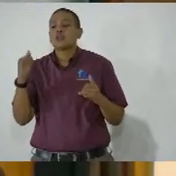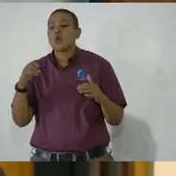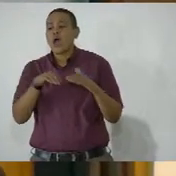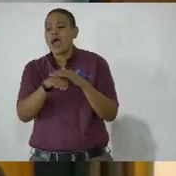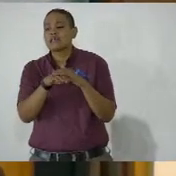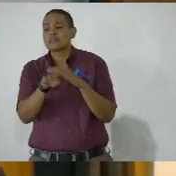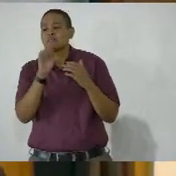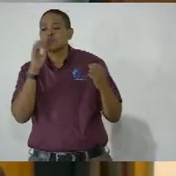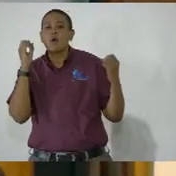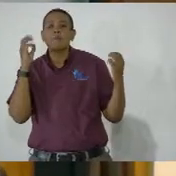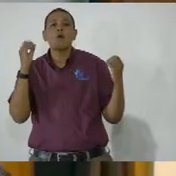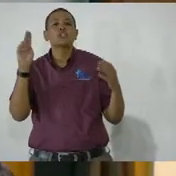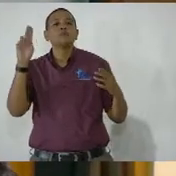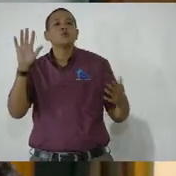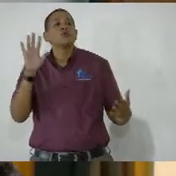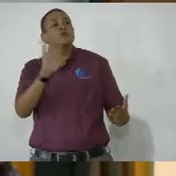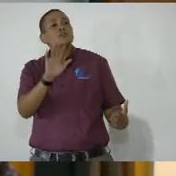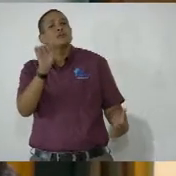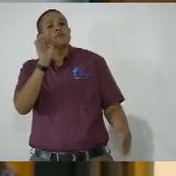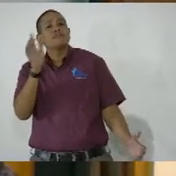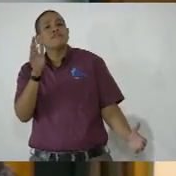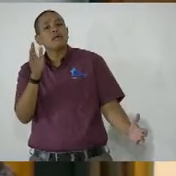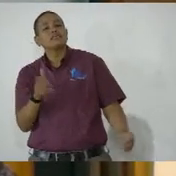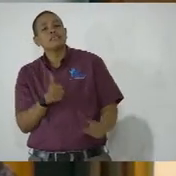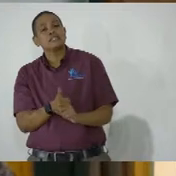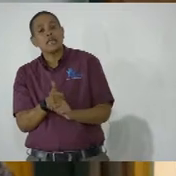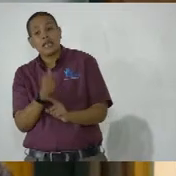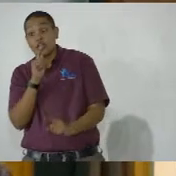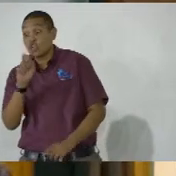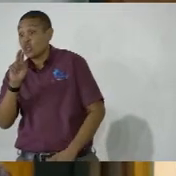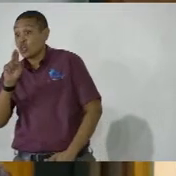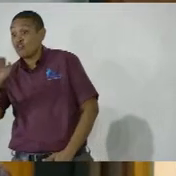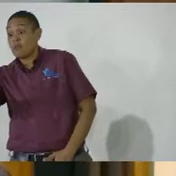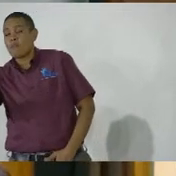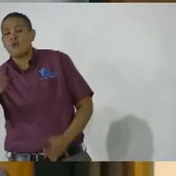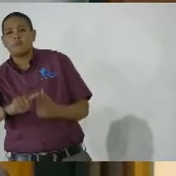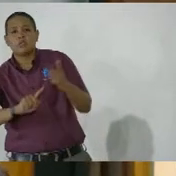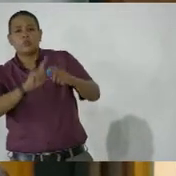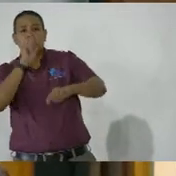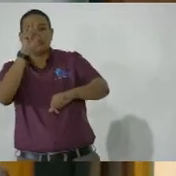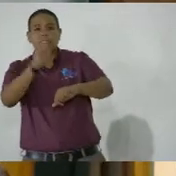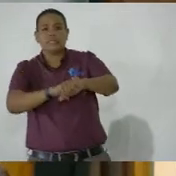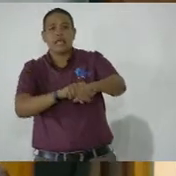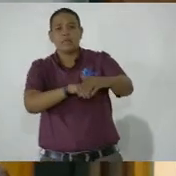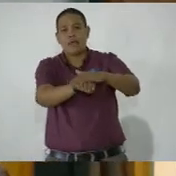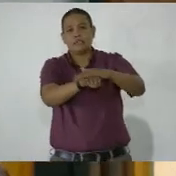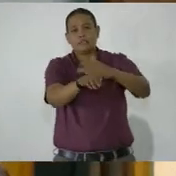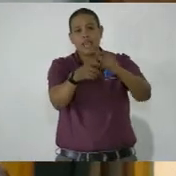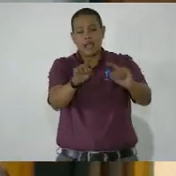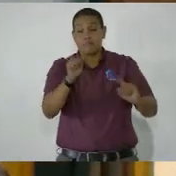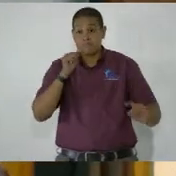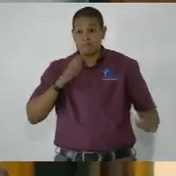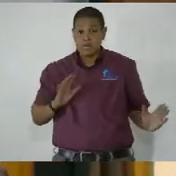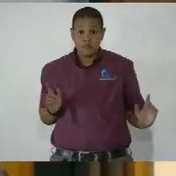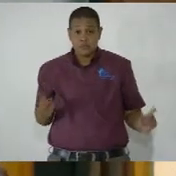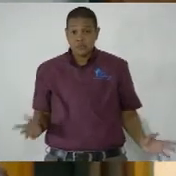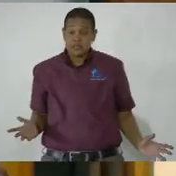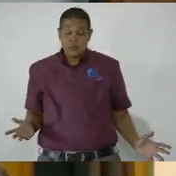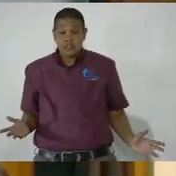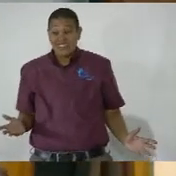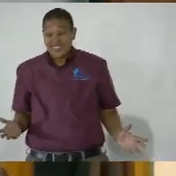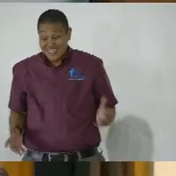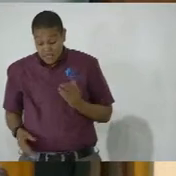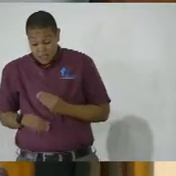to multiple users, facilitating remote and real-time access. Madam Speaker,